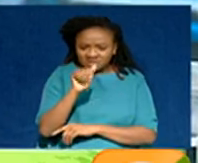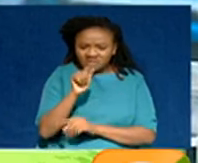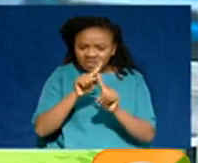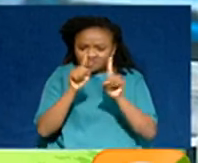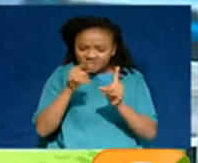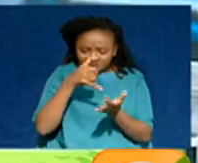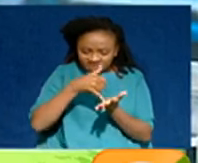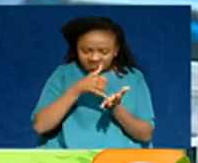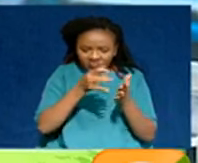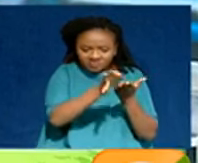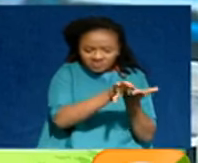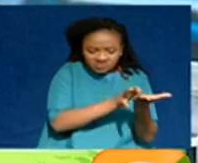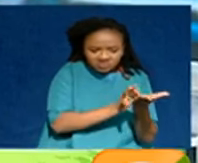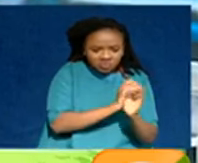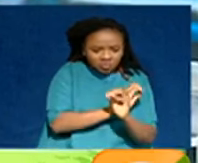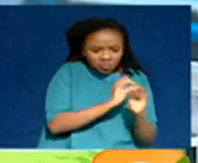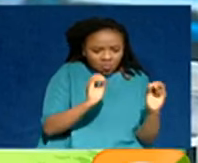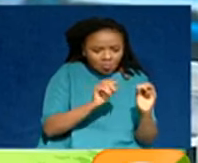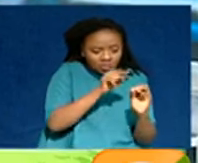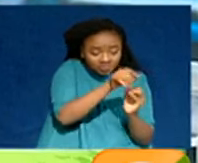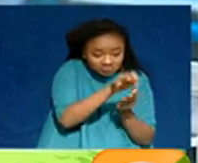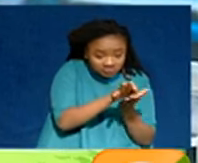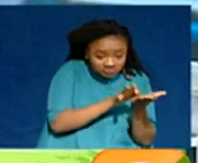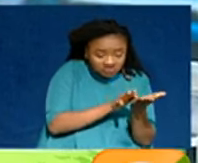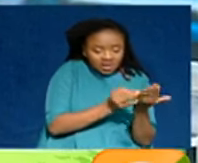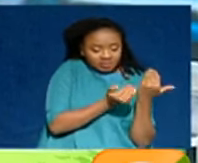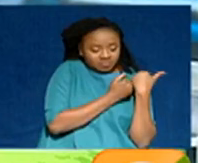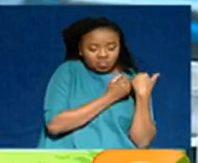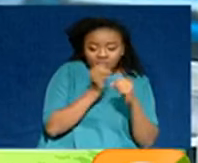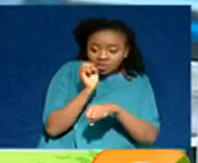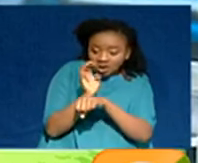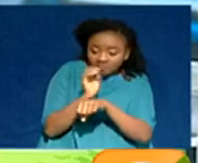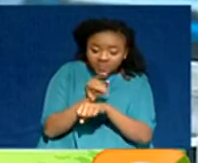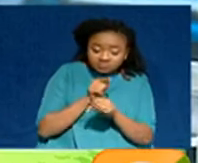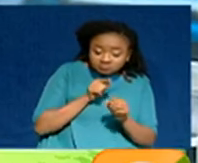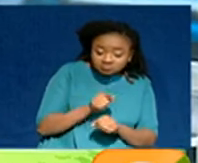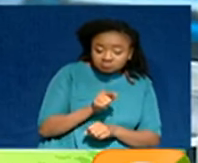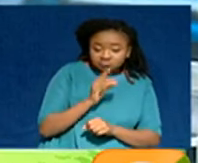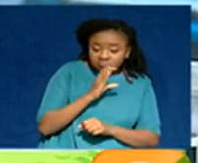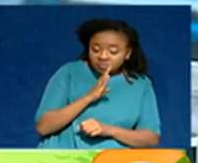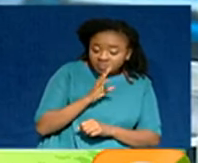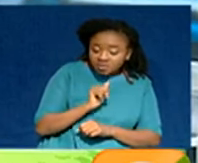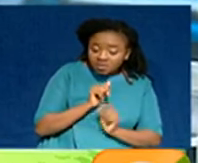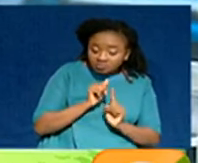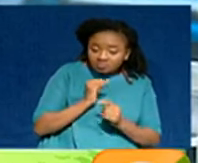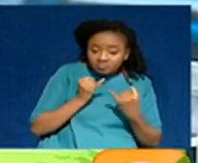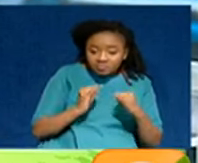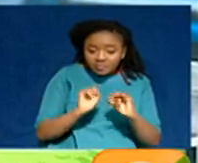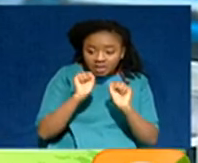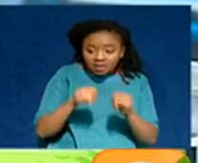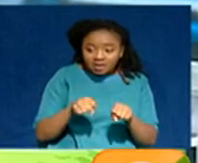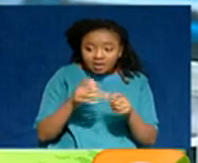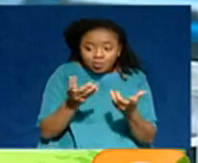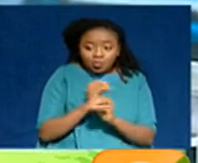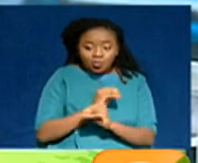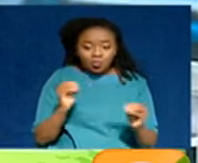Treasury, who are supposed to advise on whether its implementation is sustainable or not. Koskei insists that the government can only afford to